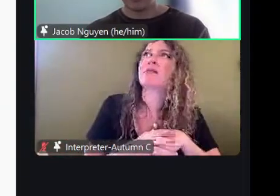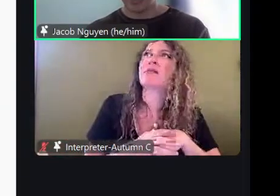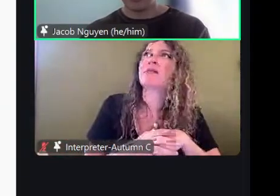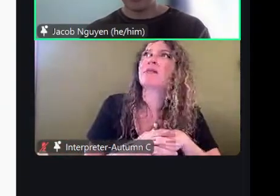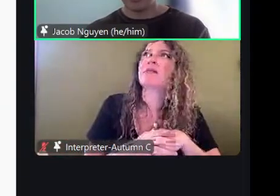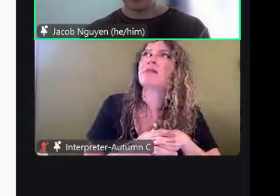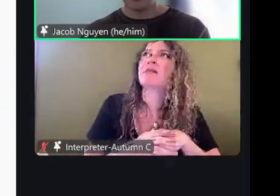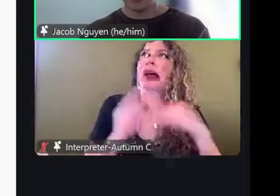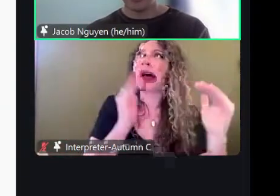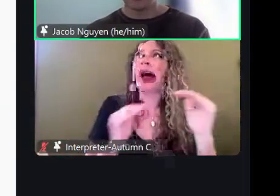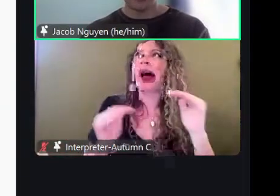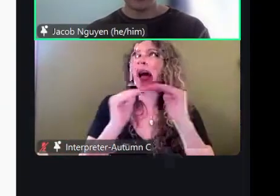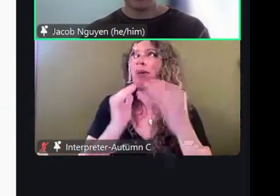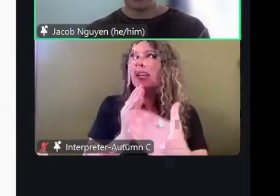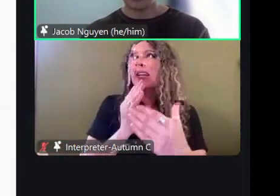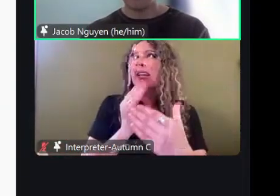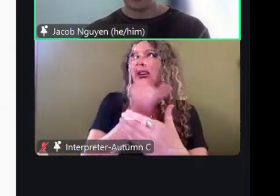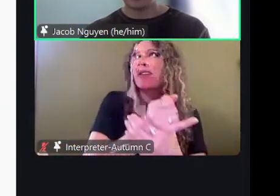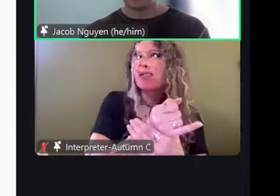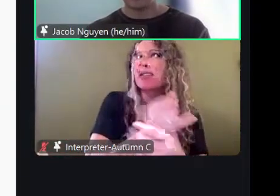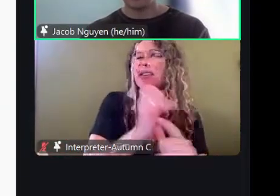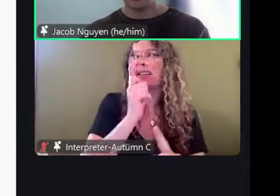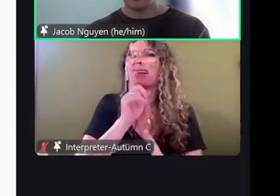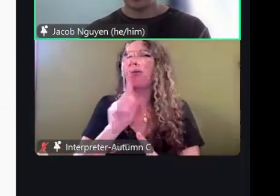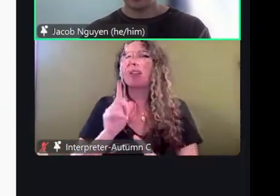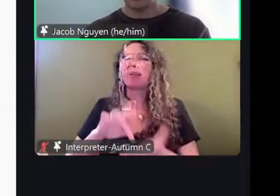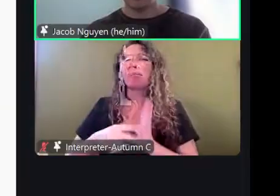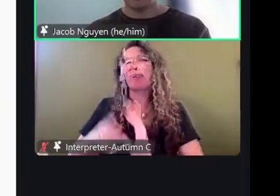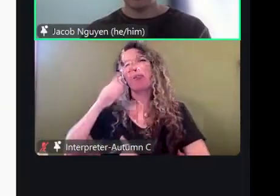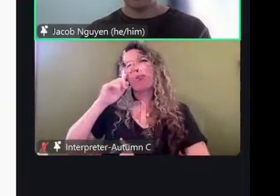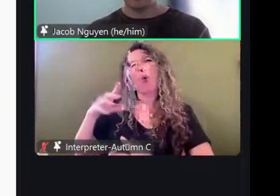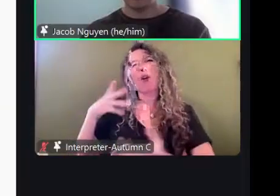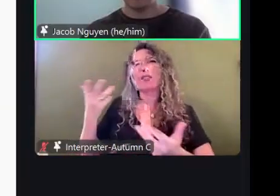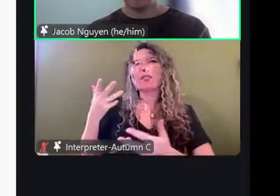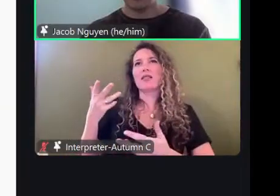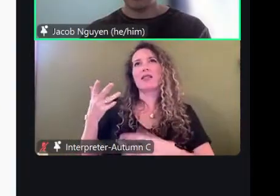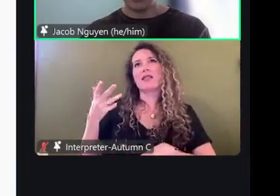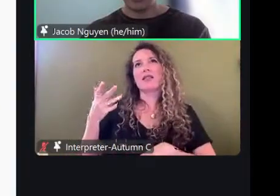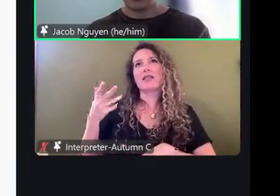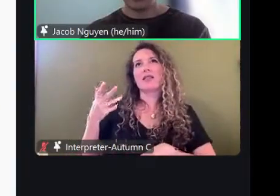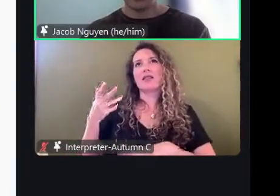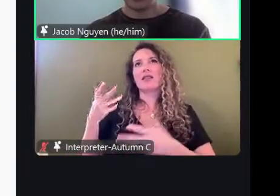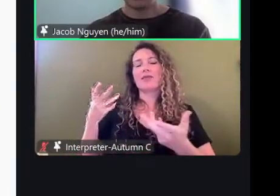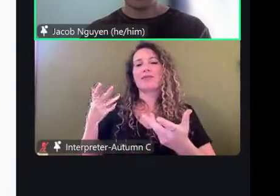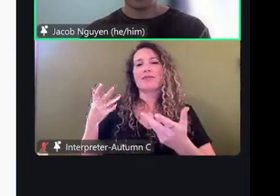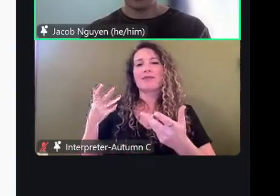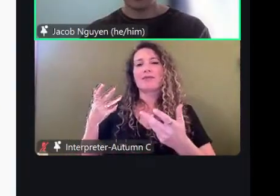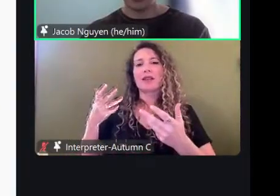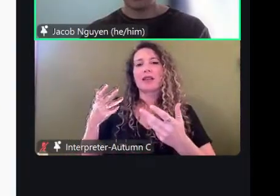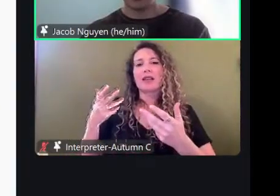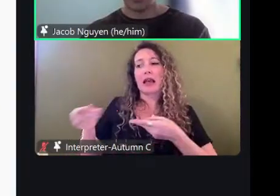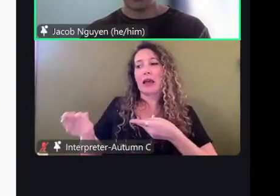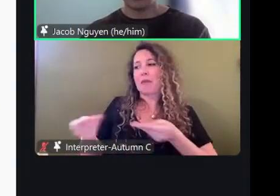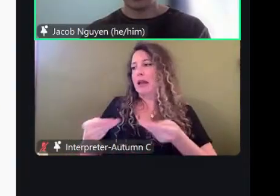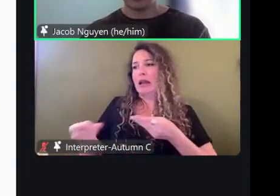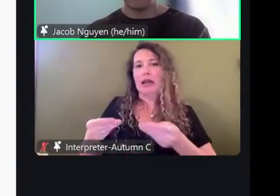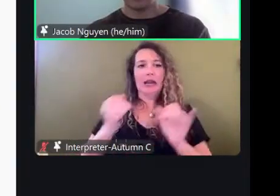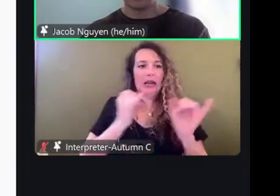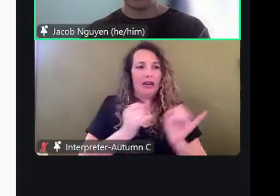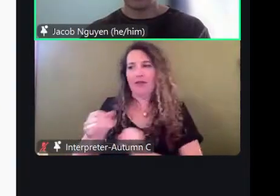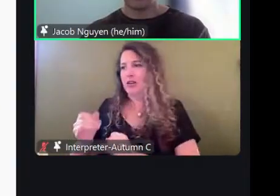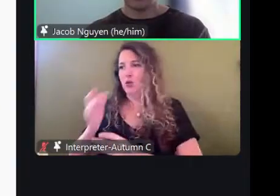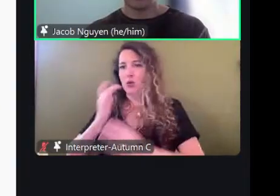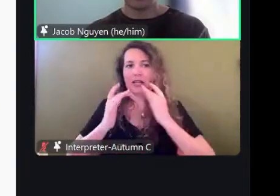equity intervention rather than something that's remedial. It's not meant to be remediating individual deficits, but rather